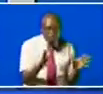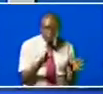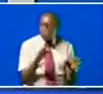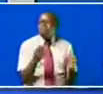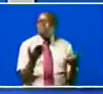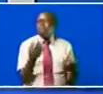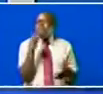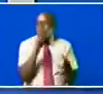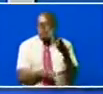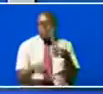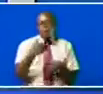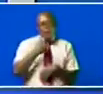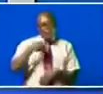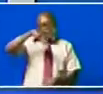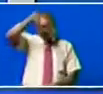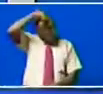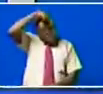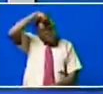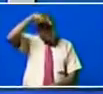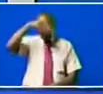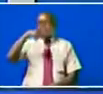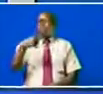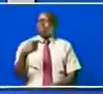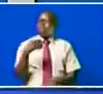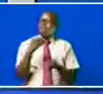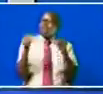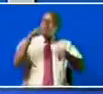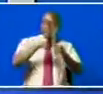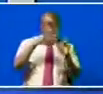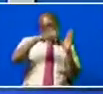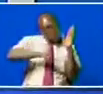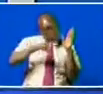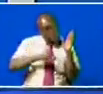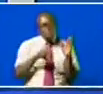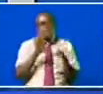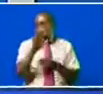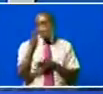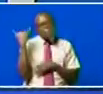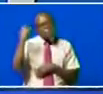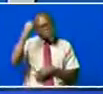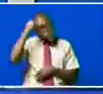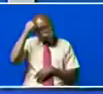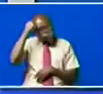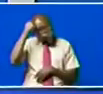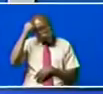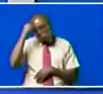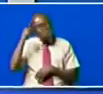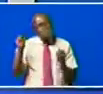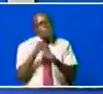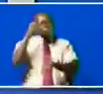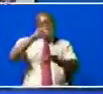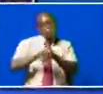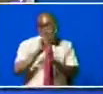say, ma'am, look, I've got this. Mm-hmm. I'm probably going to take time and look through what you've done or whatever it is. I might not probably take you